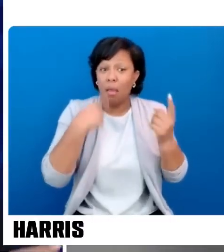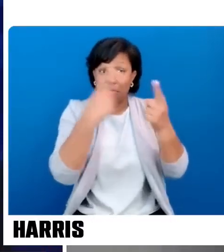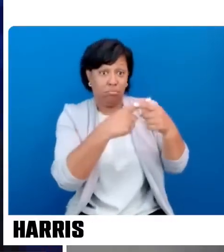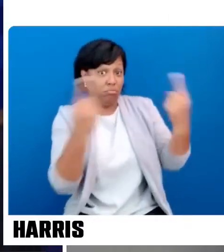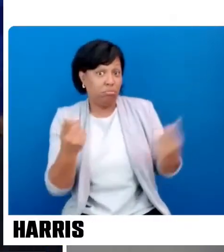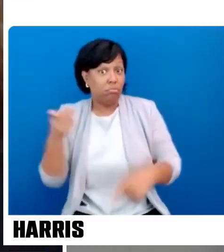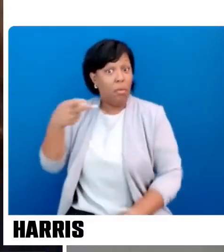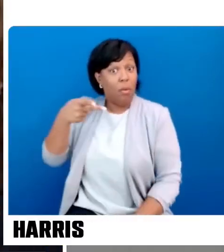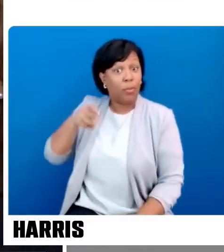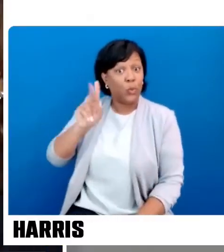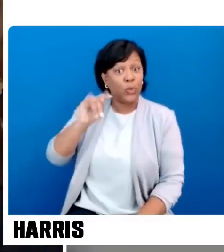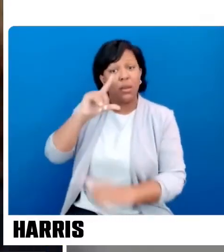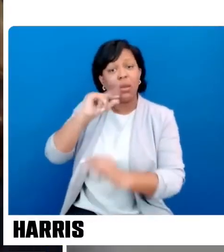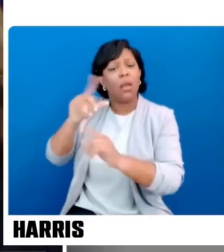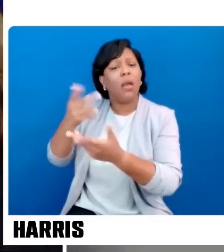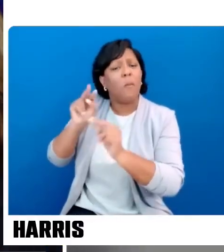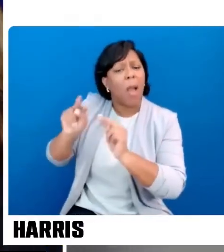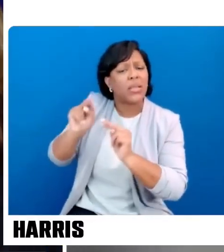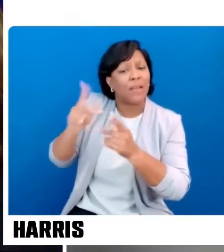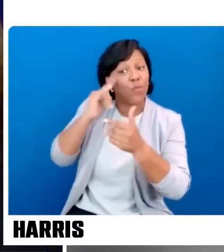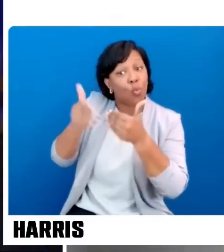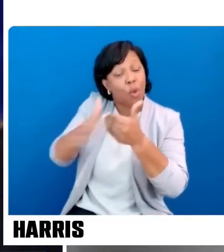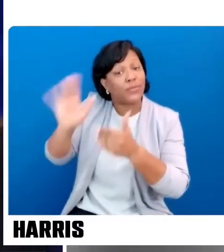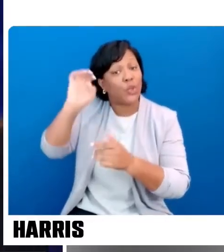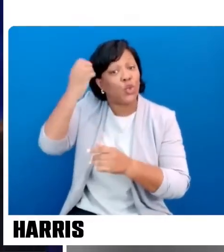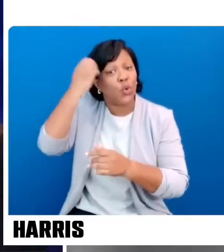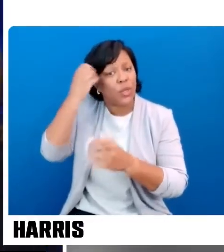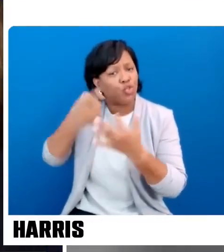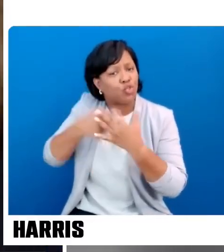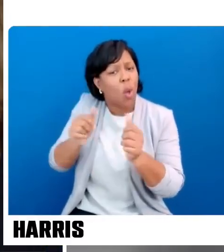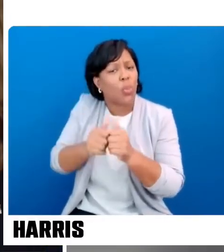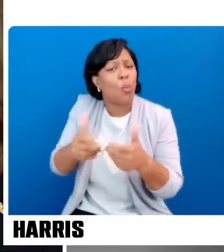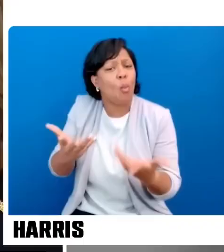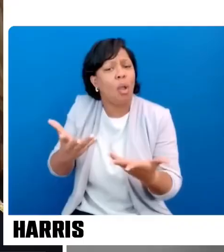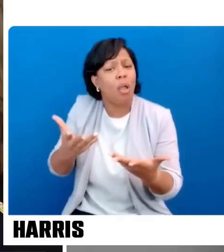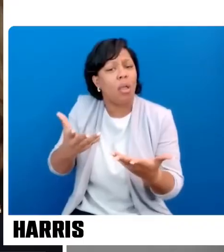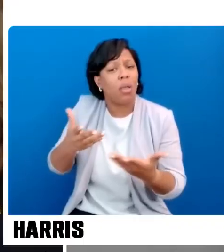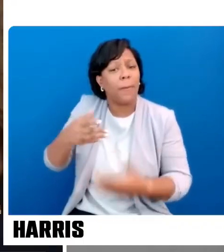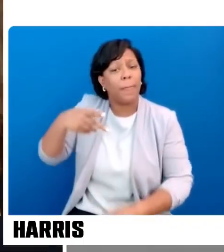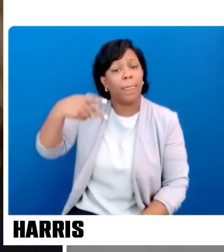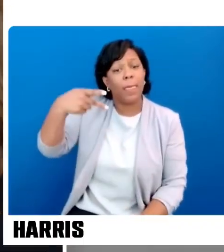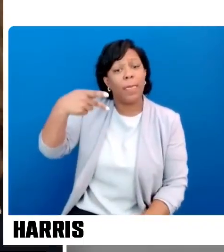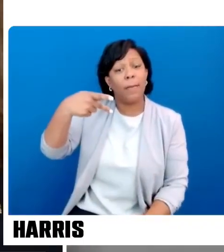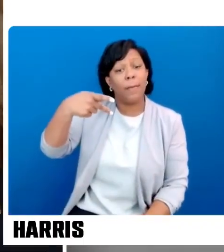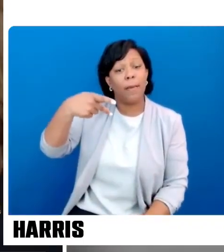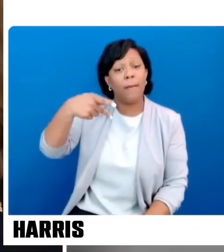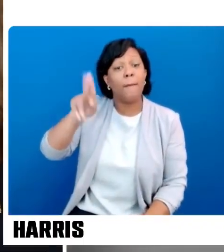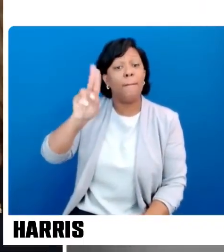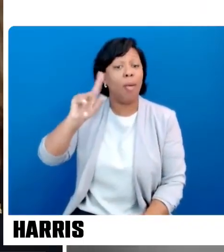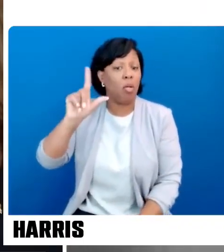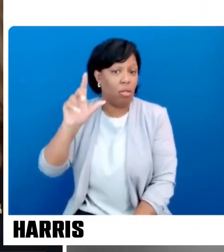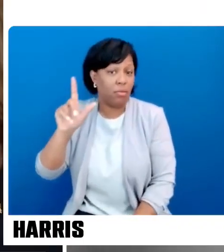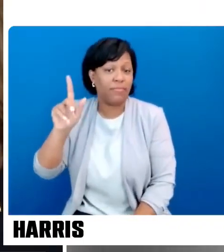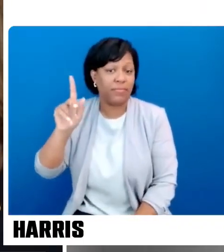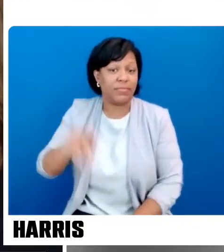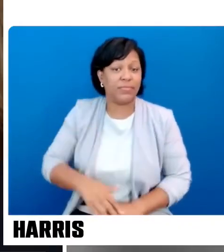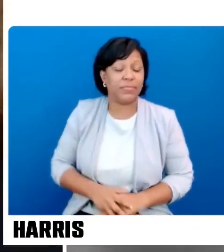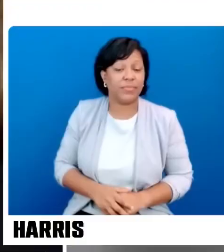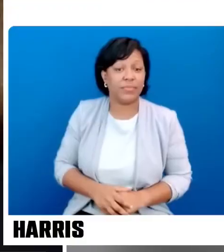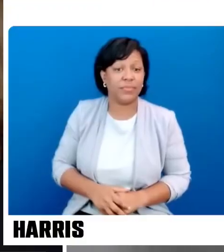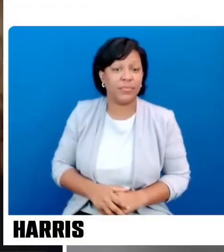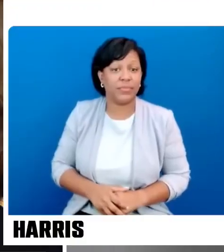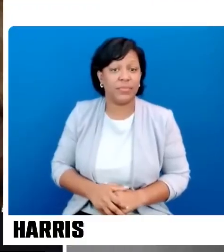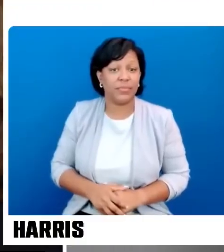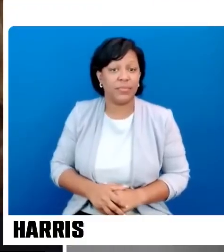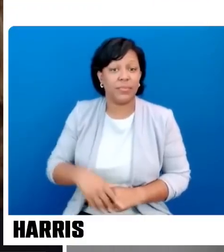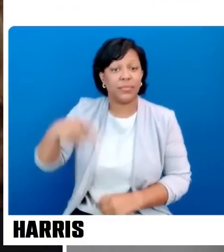with Poland. And why don't you tell the 800,000 Polish Americans right here in Pennsylvania how quickly you would give up for the